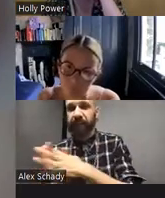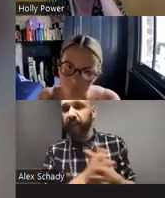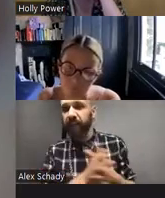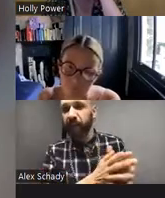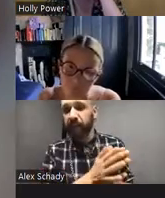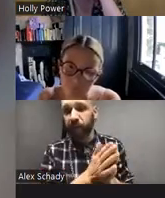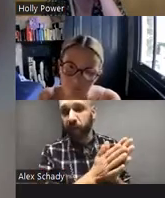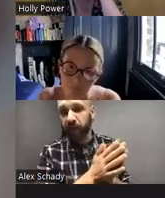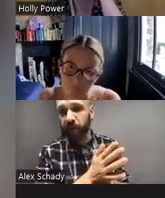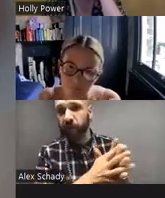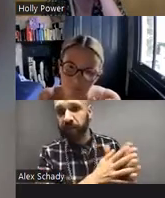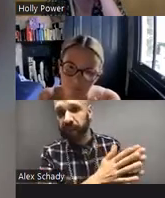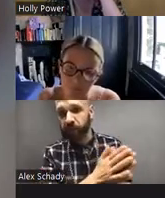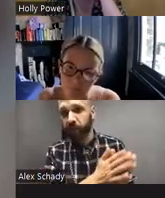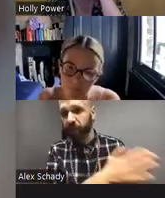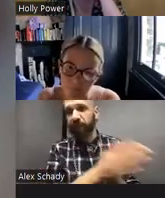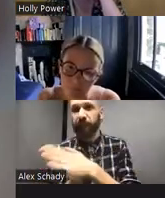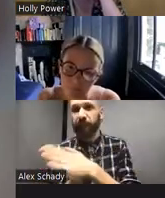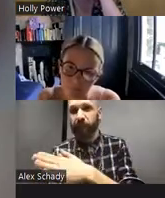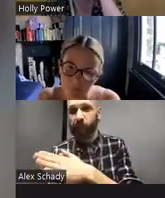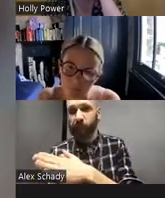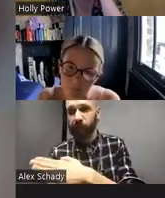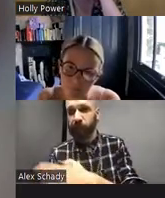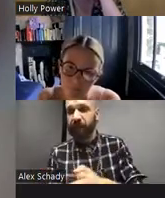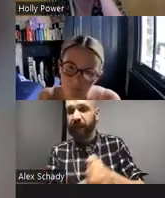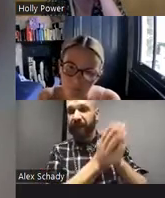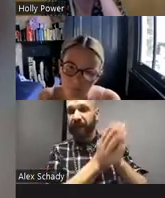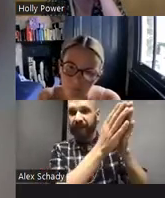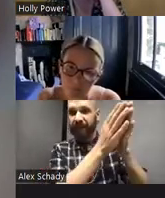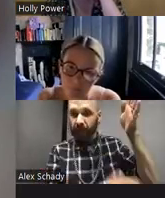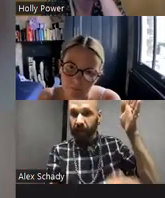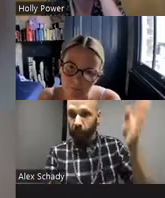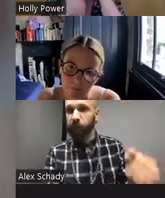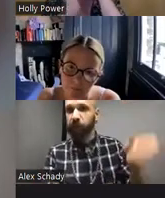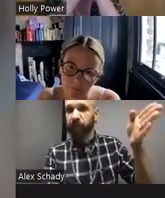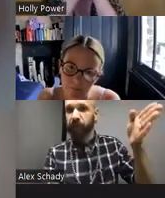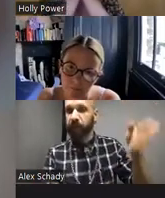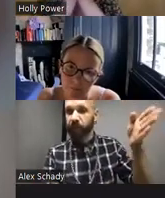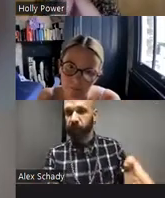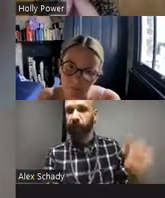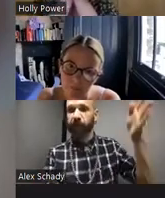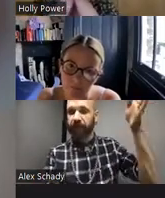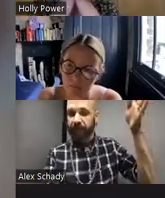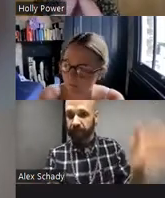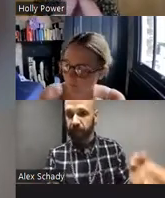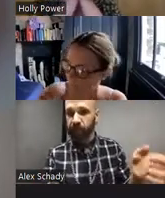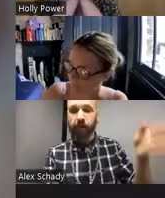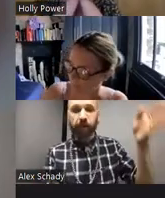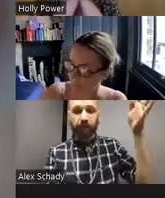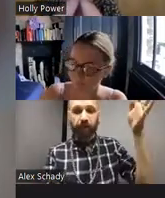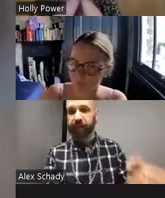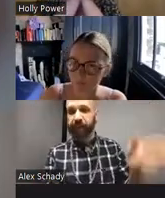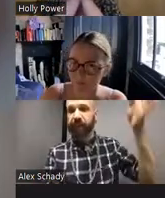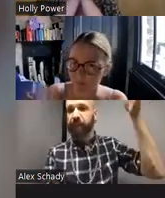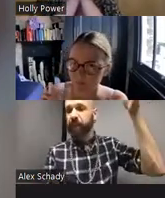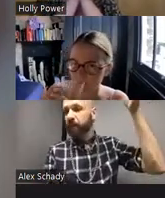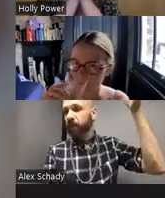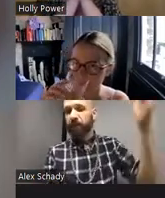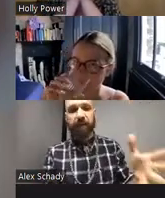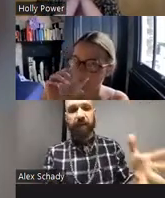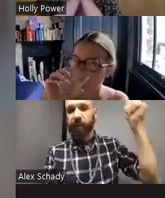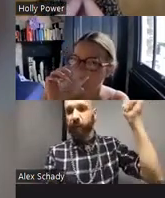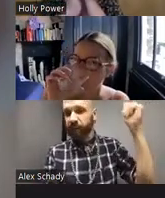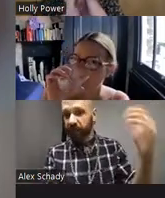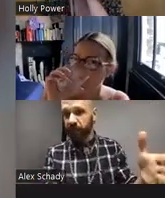It doesn't suddenly become sugar paper and potato prints because they're doing a workshop. It's the work they're doing in the studio. It continues the ideas,